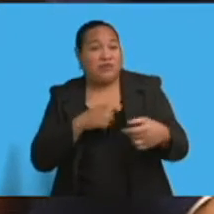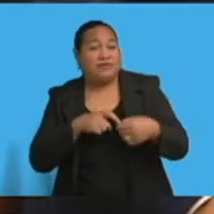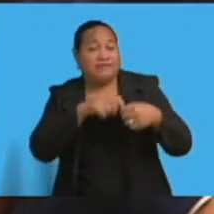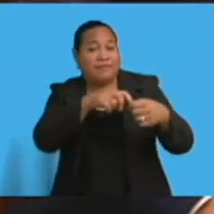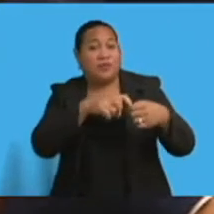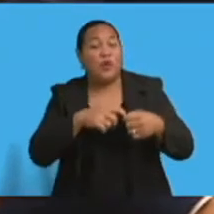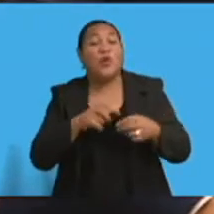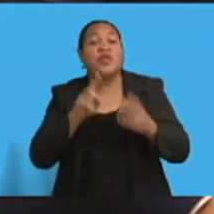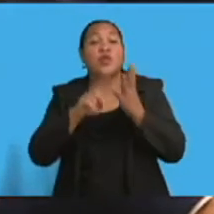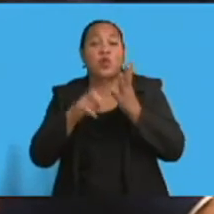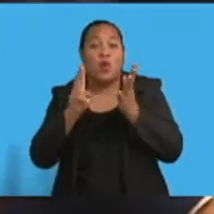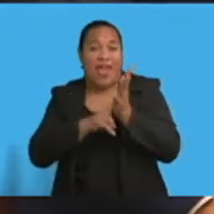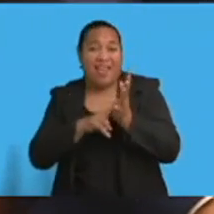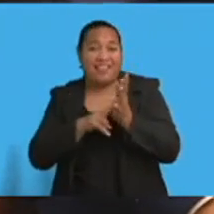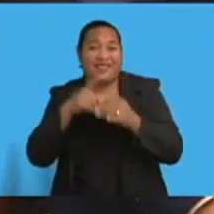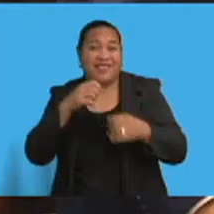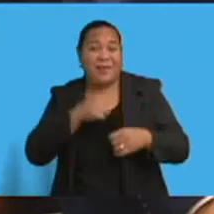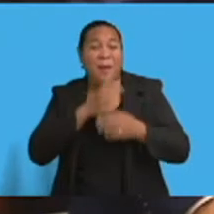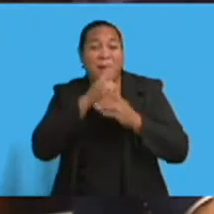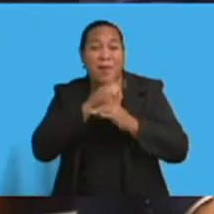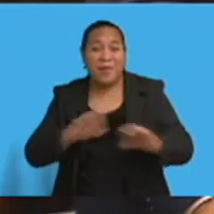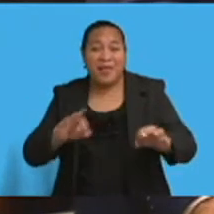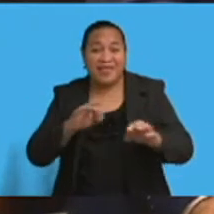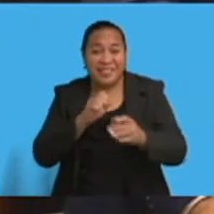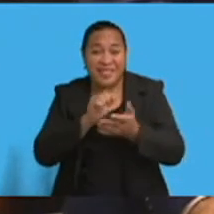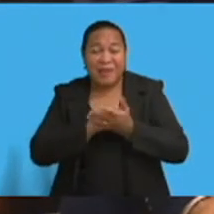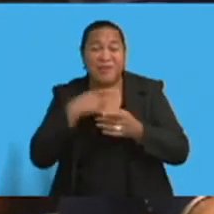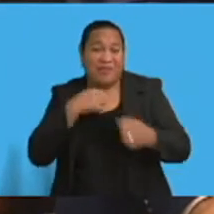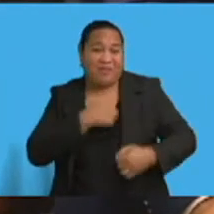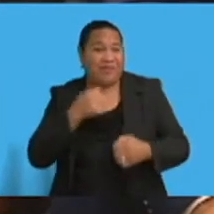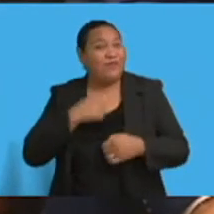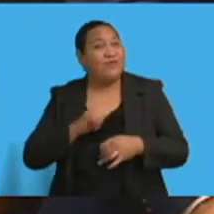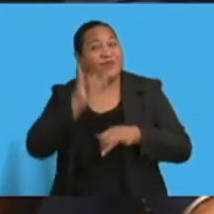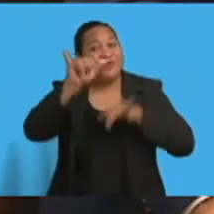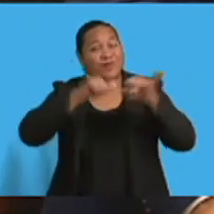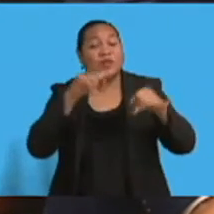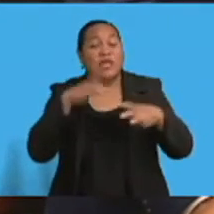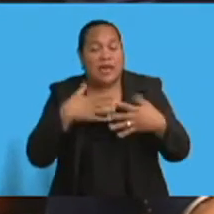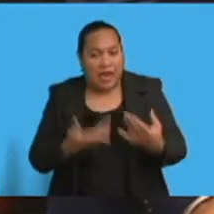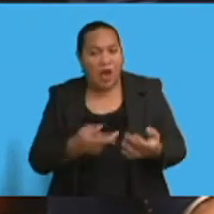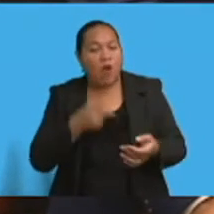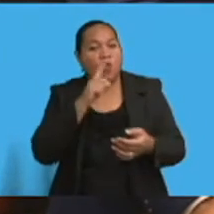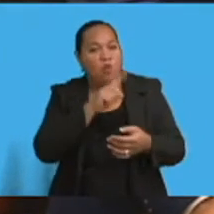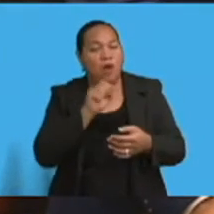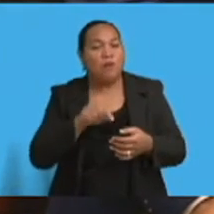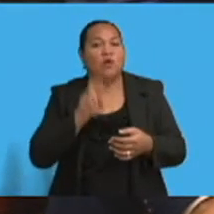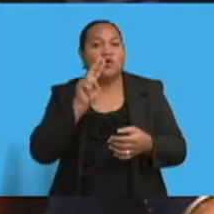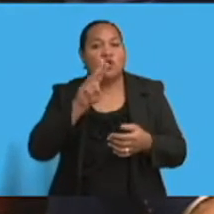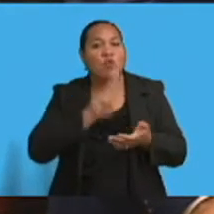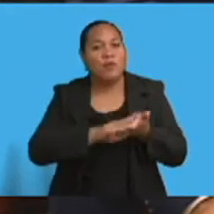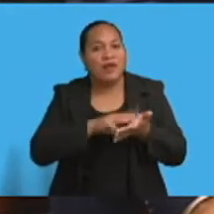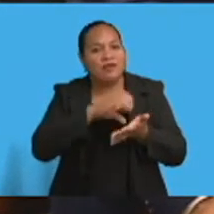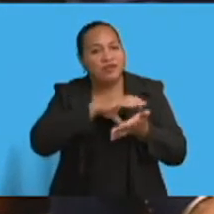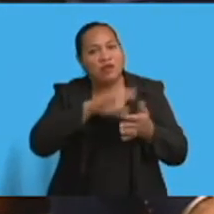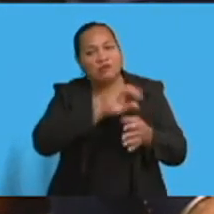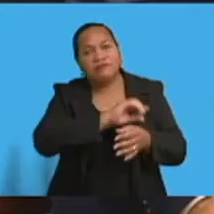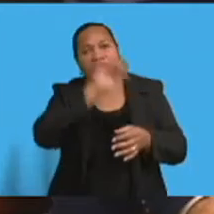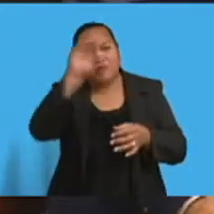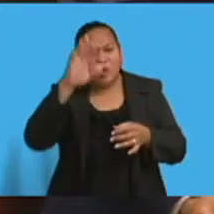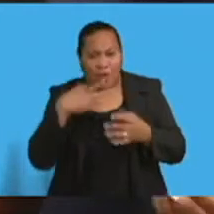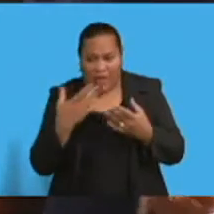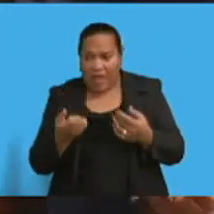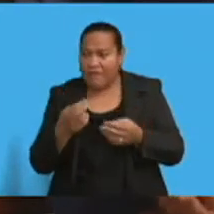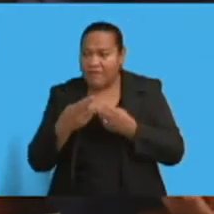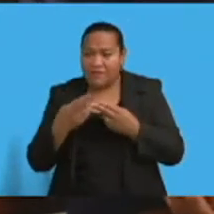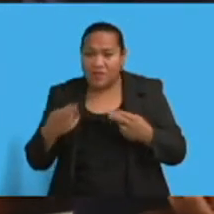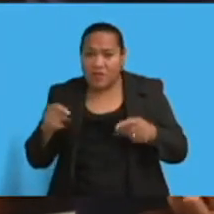peacekeeping operations, we also offered to cover the $1.2 million in rental costs for UN common premises in Fiji to